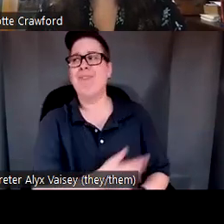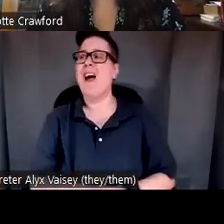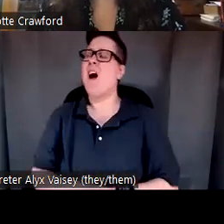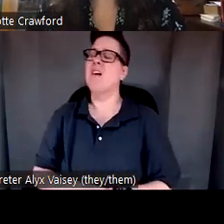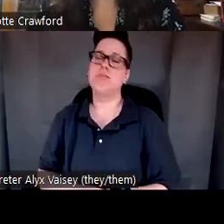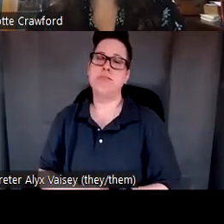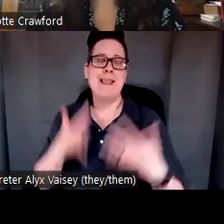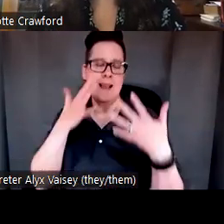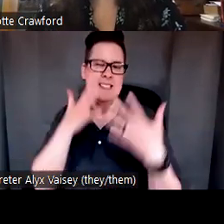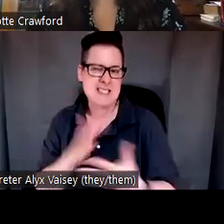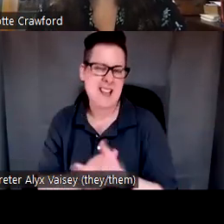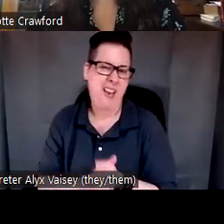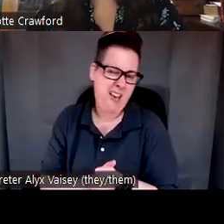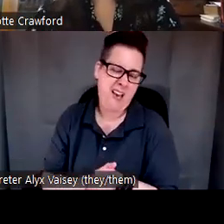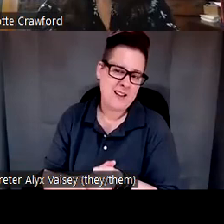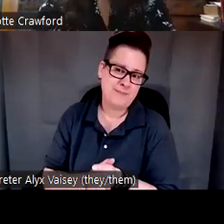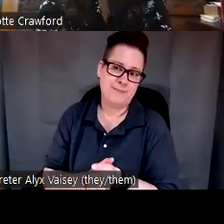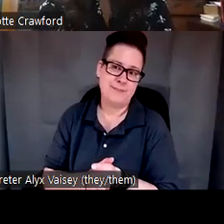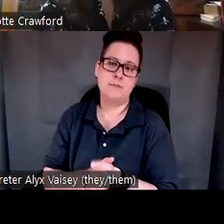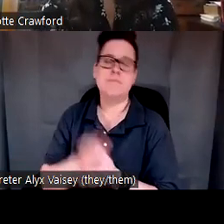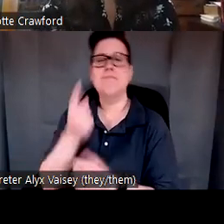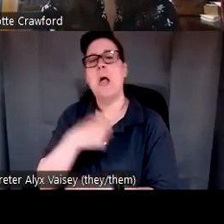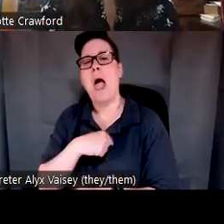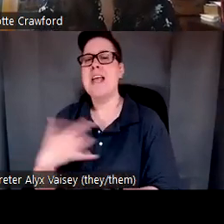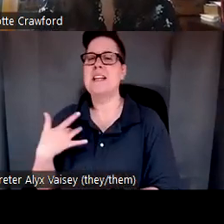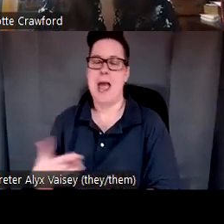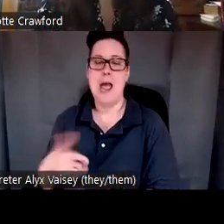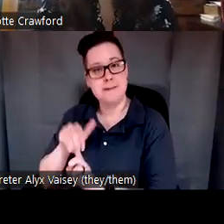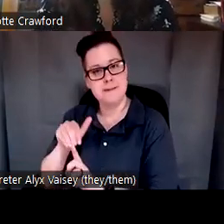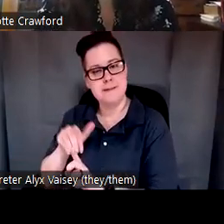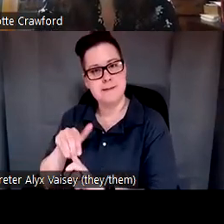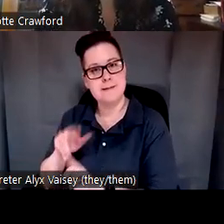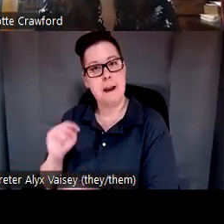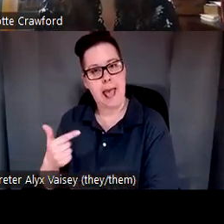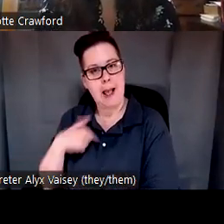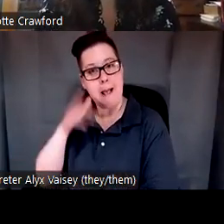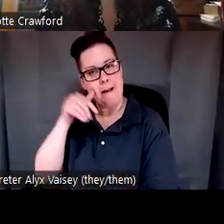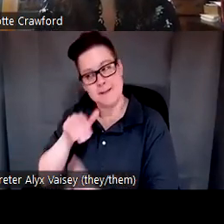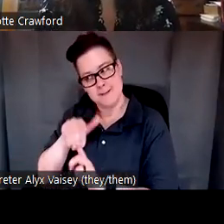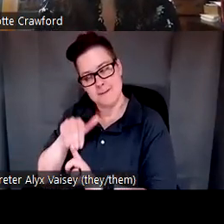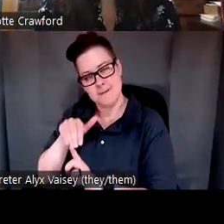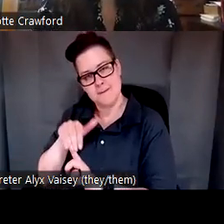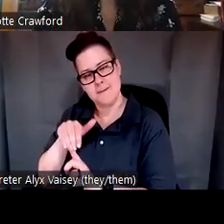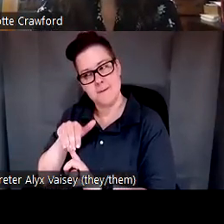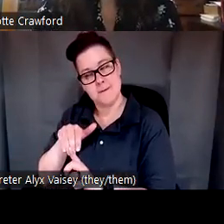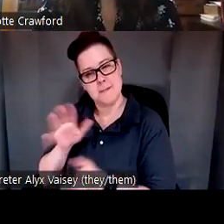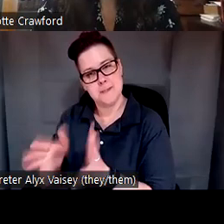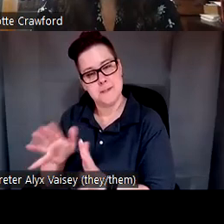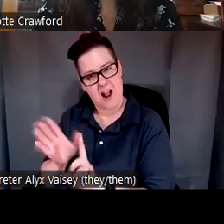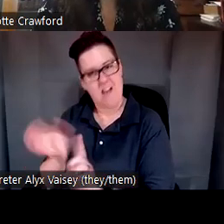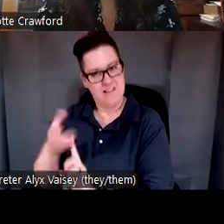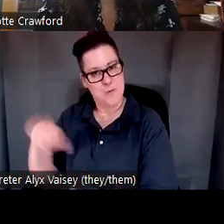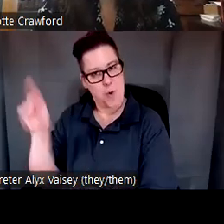only had one person because I'm an ag and I will work with them until I can get them to go in